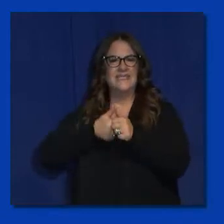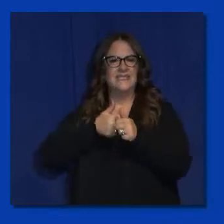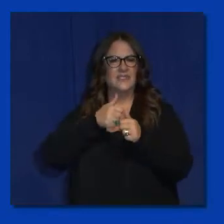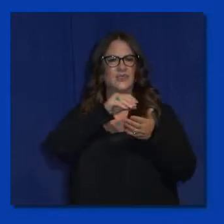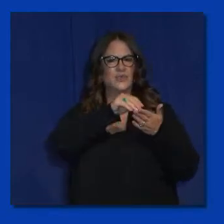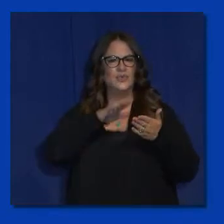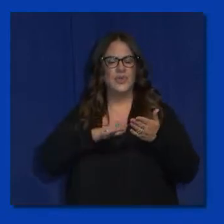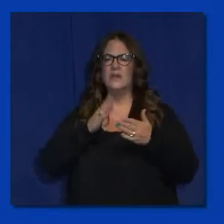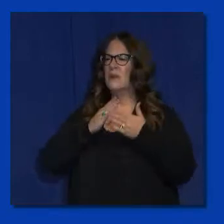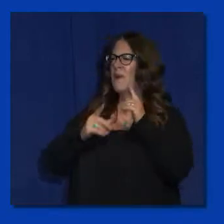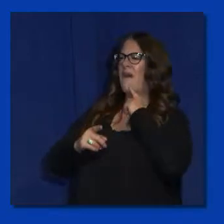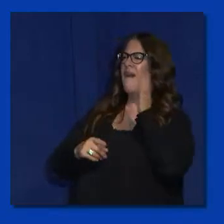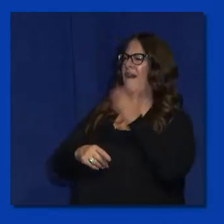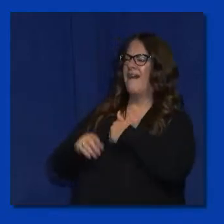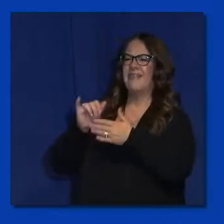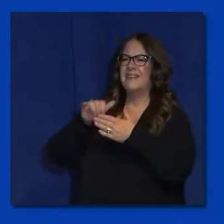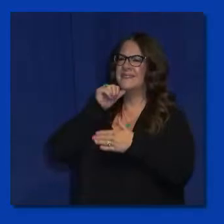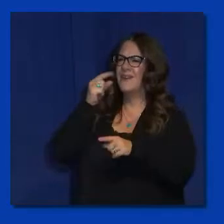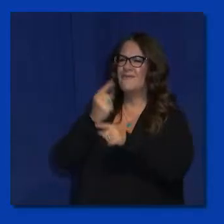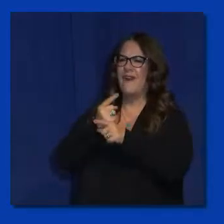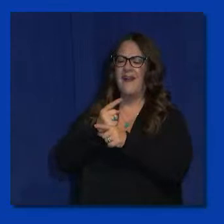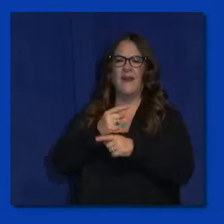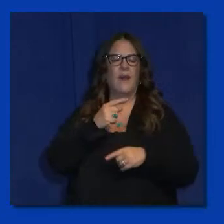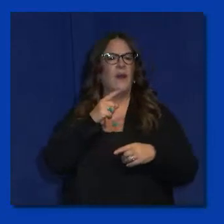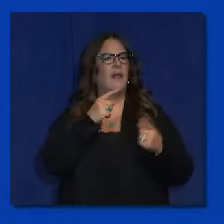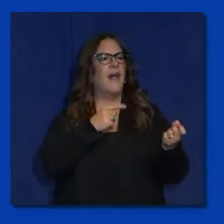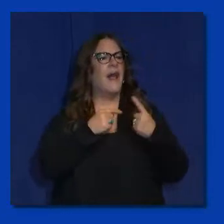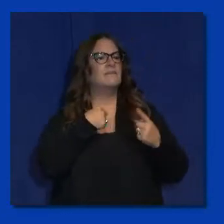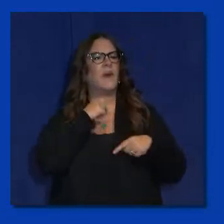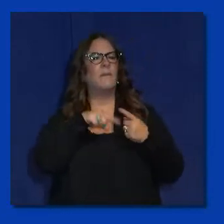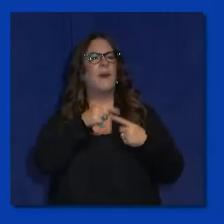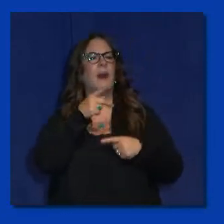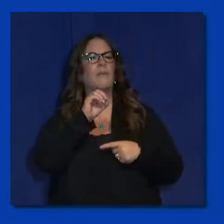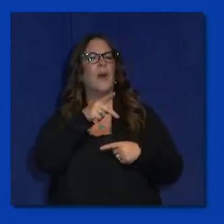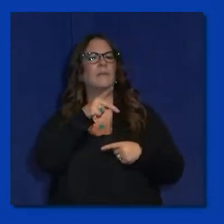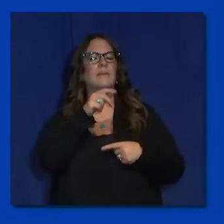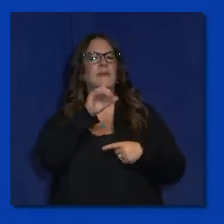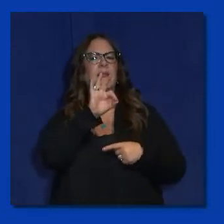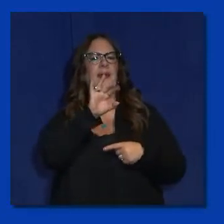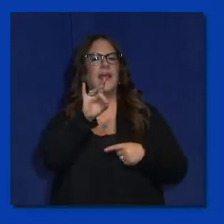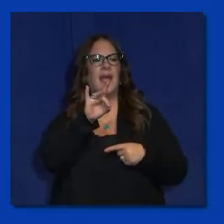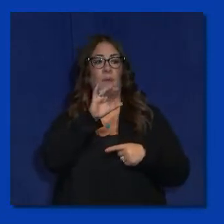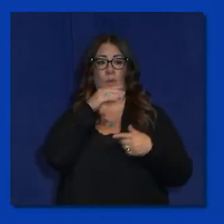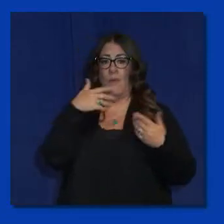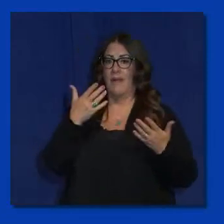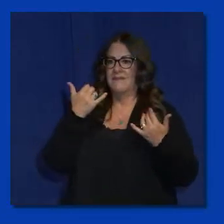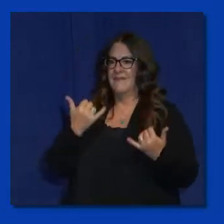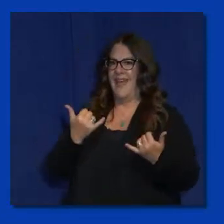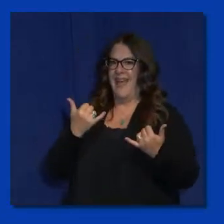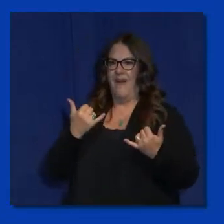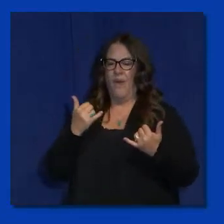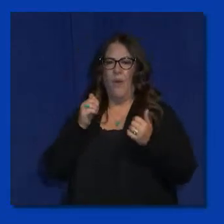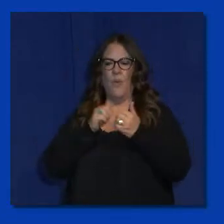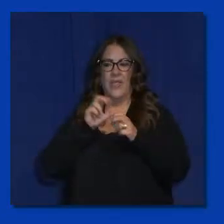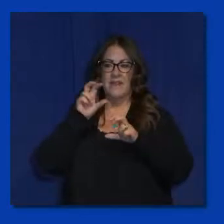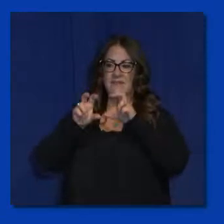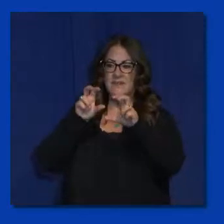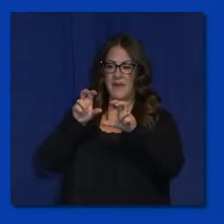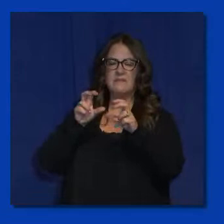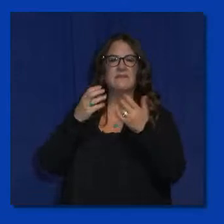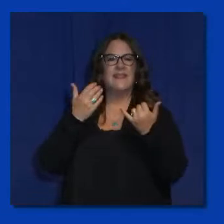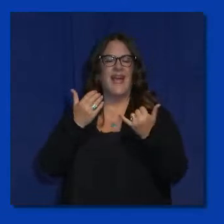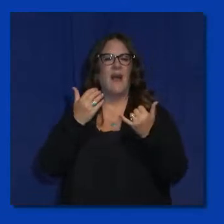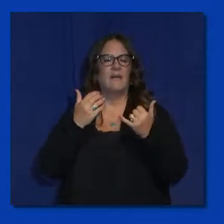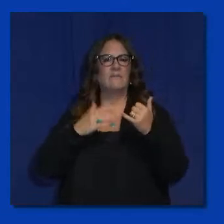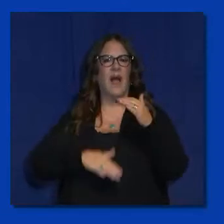misleading. What about the Prop 98? Well, getting closer, 17,000 per pupil investments. Compare that to